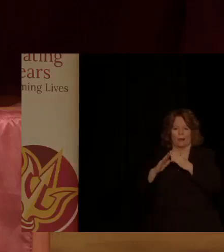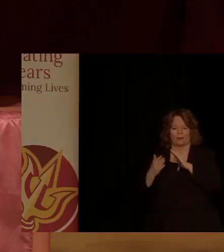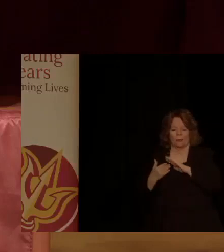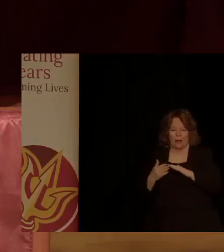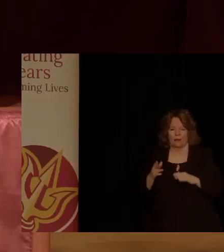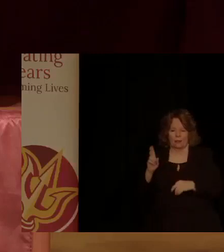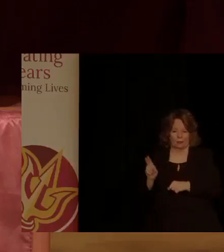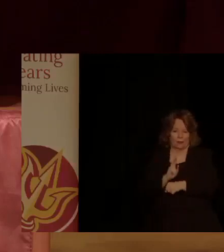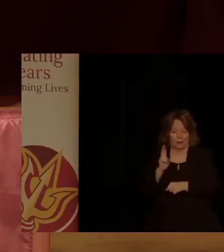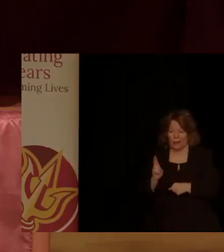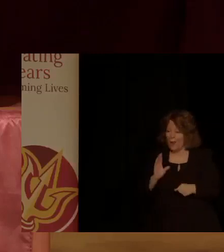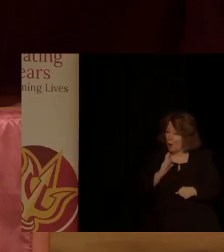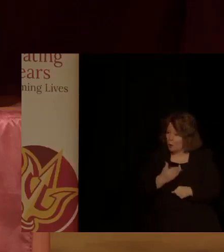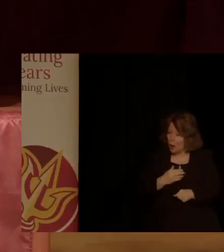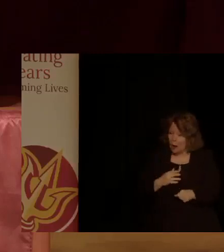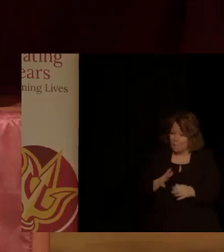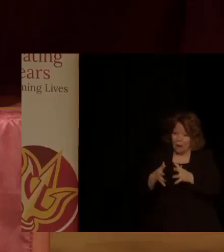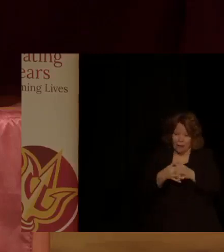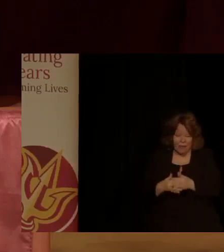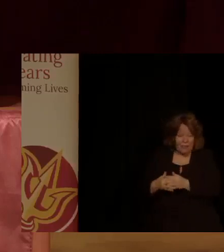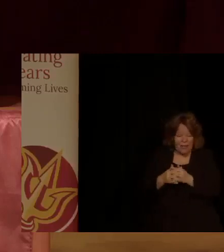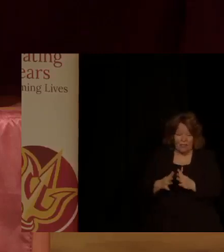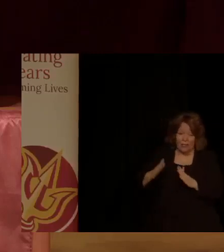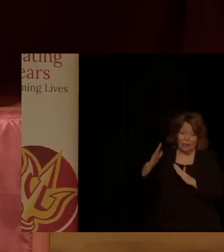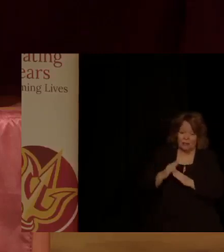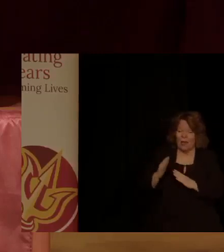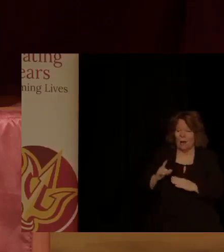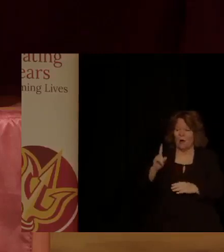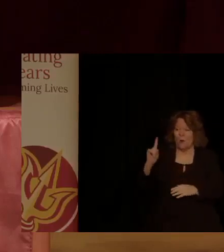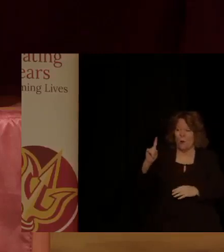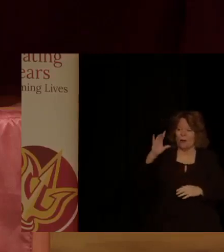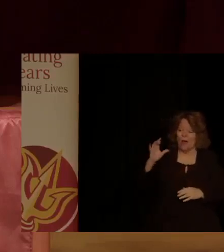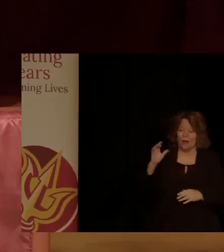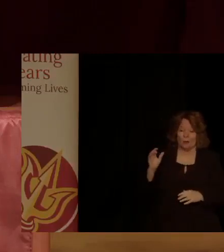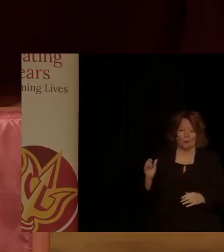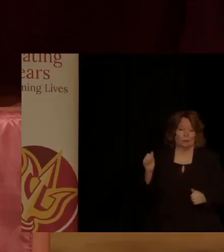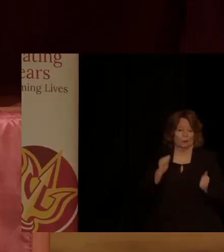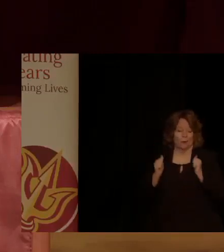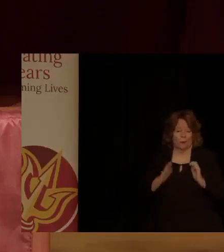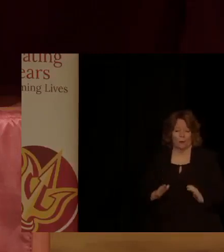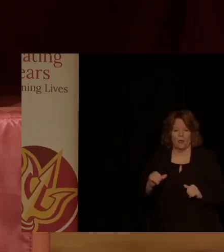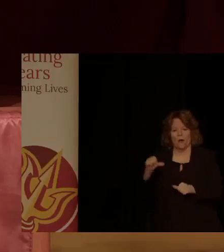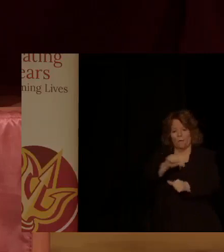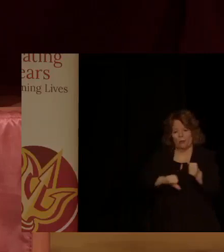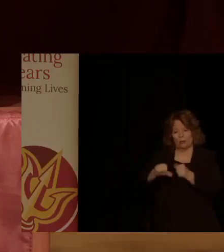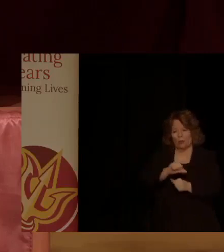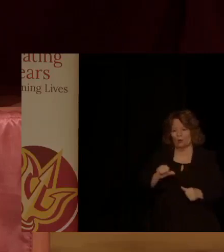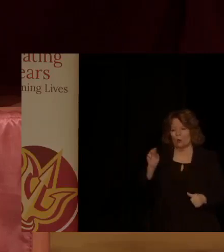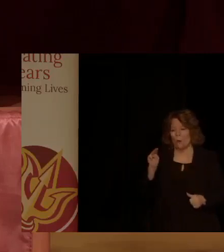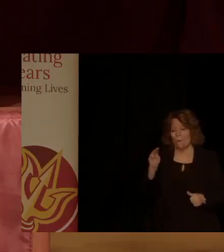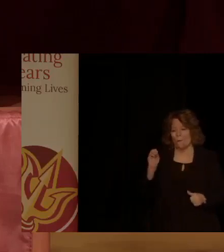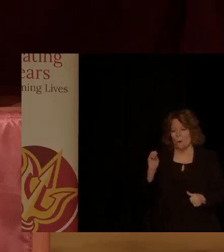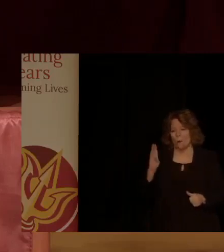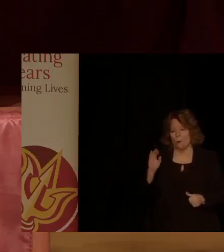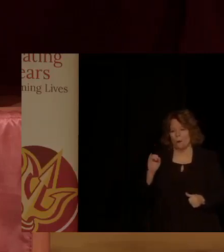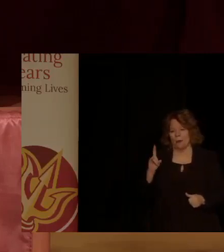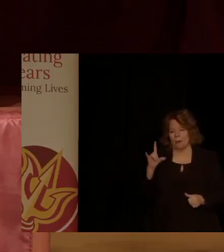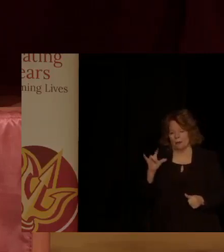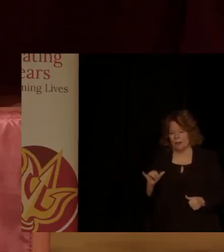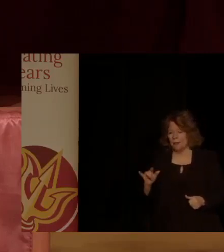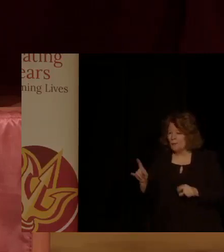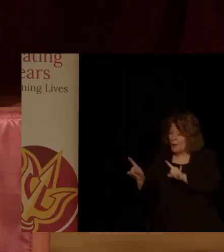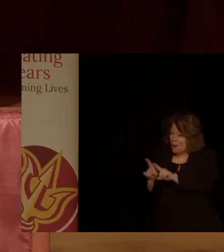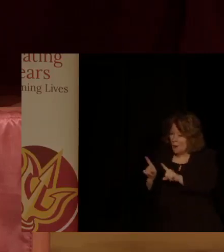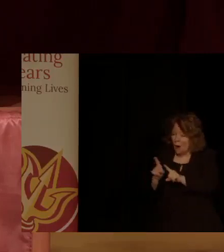among the nation's top 100 performers for social mobility. UMSL also boasts the largest